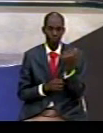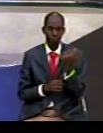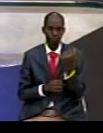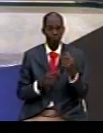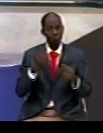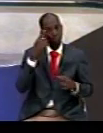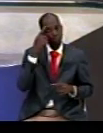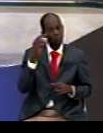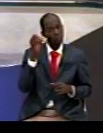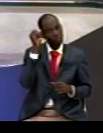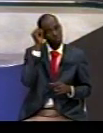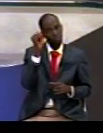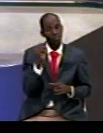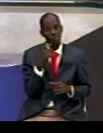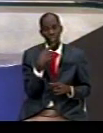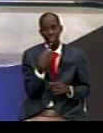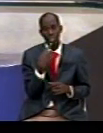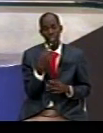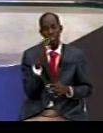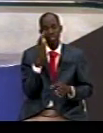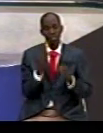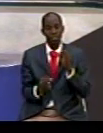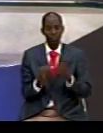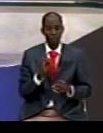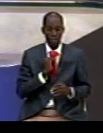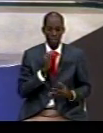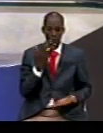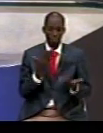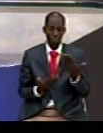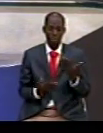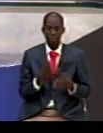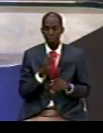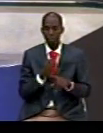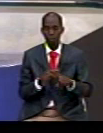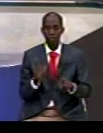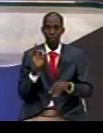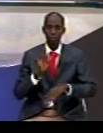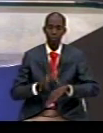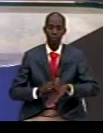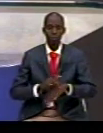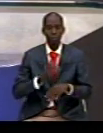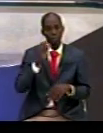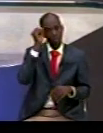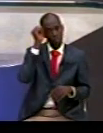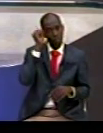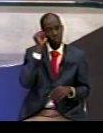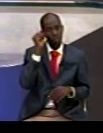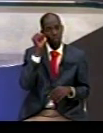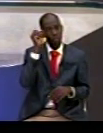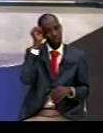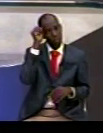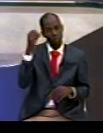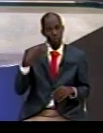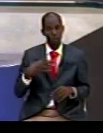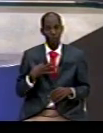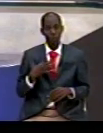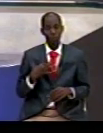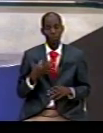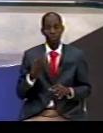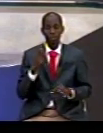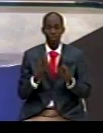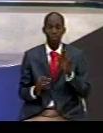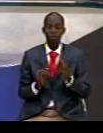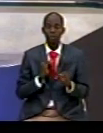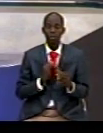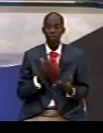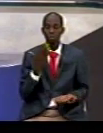she said, if I may but touch his clothes, if I